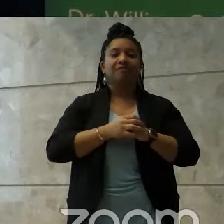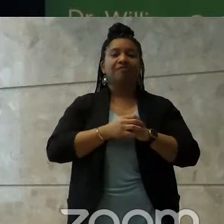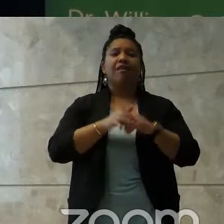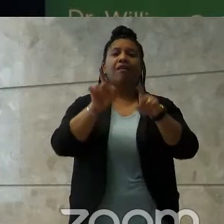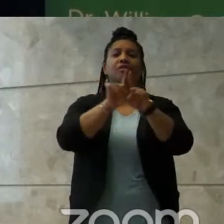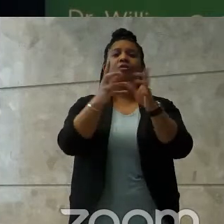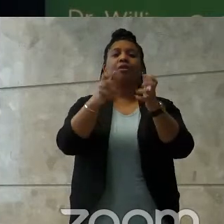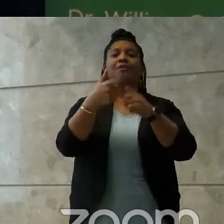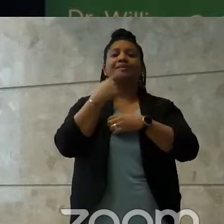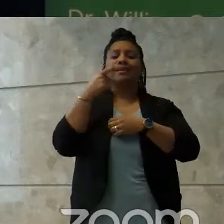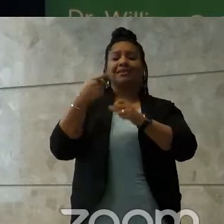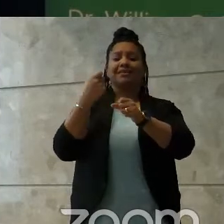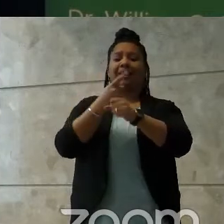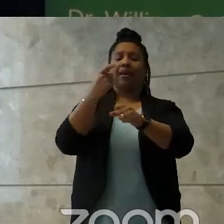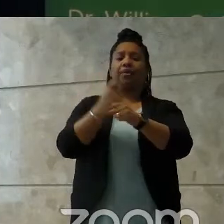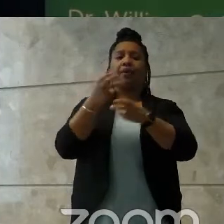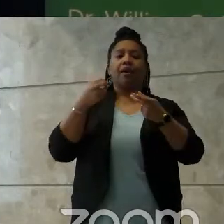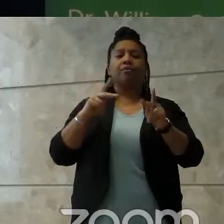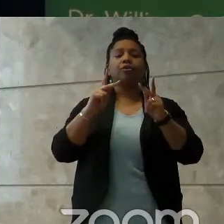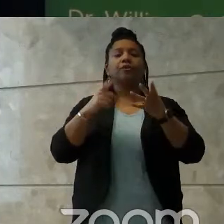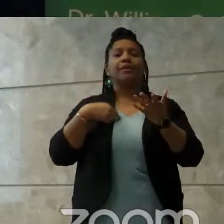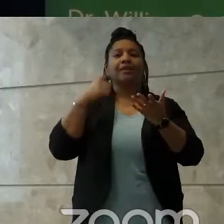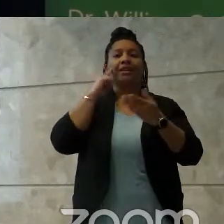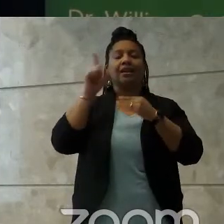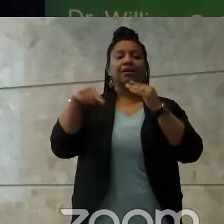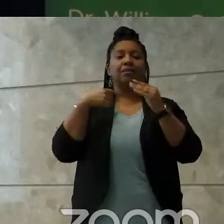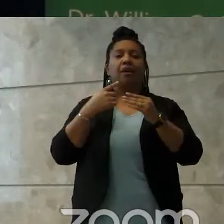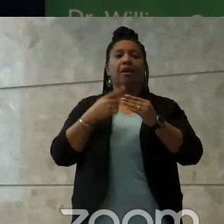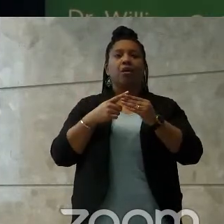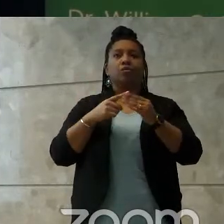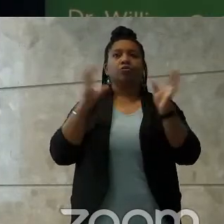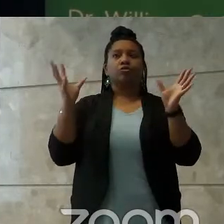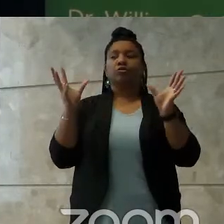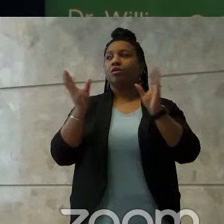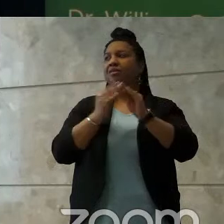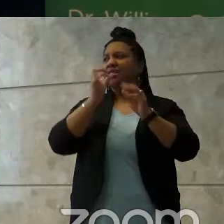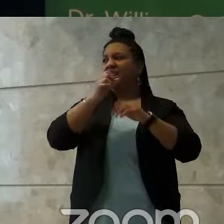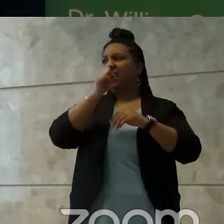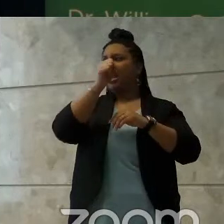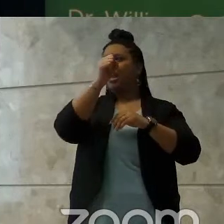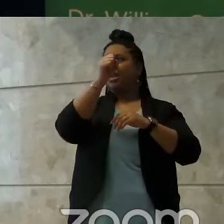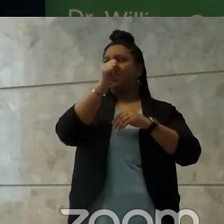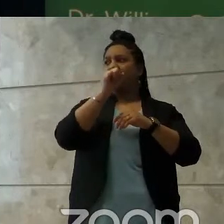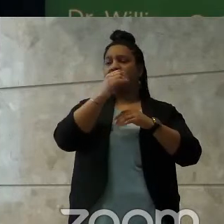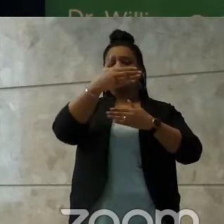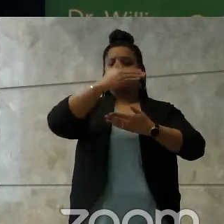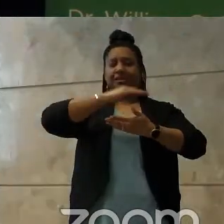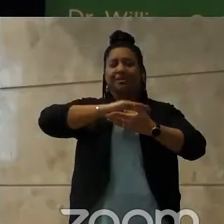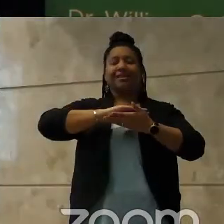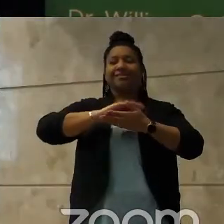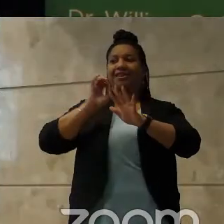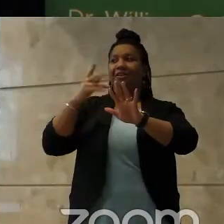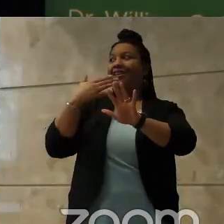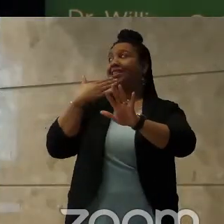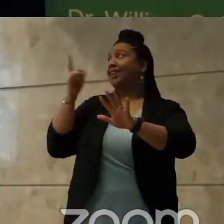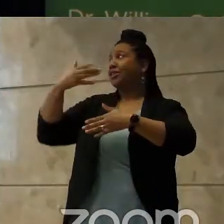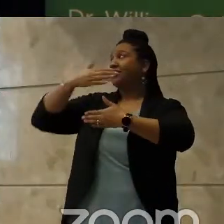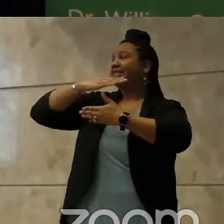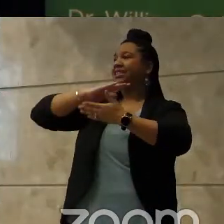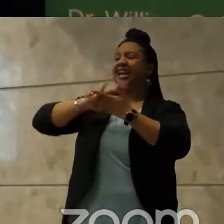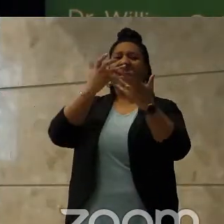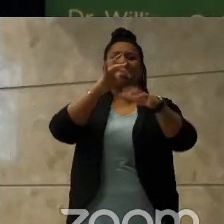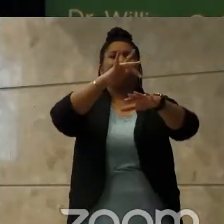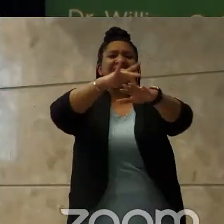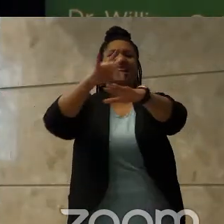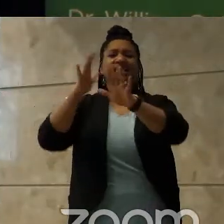is the annual opportunity to consider the totality. Can I put this down? Yeah. Thank you. Okay. I don't want to touch other